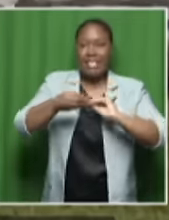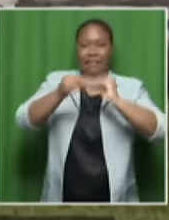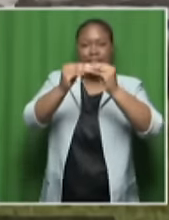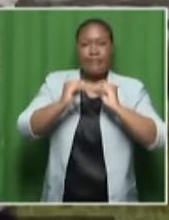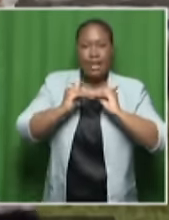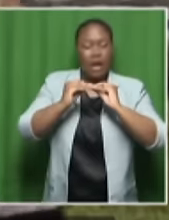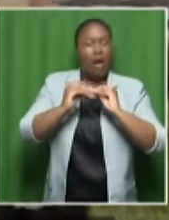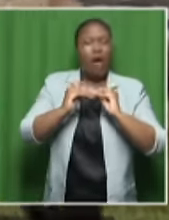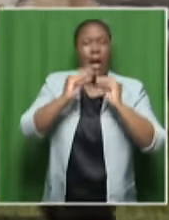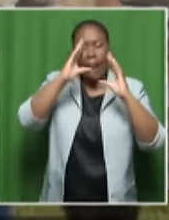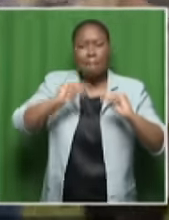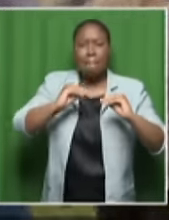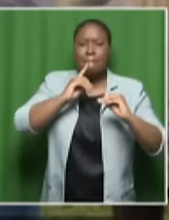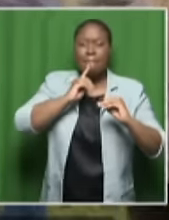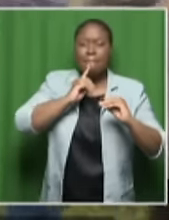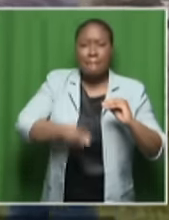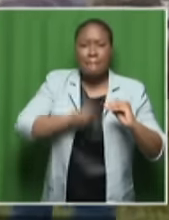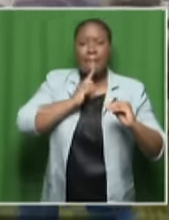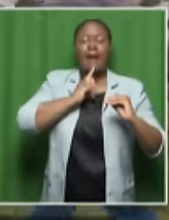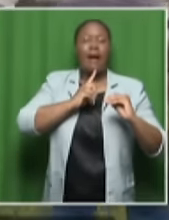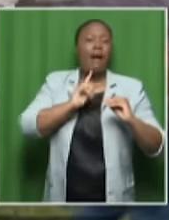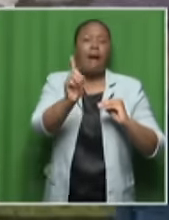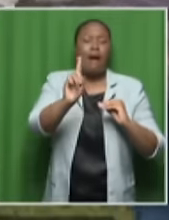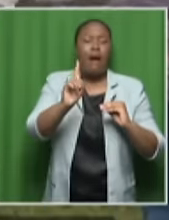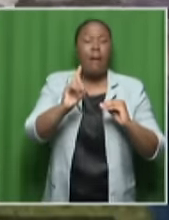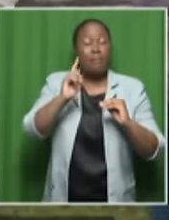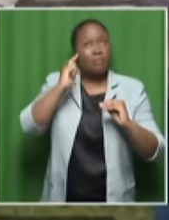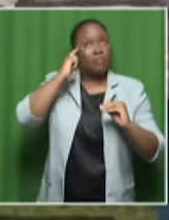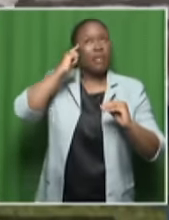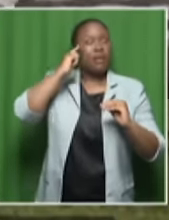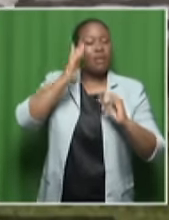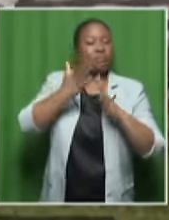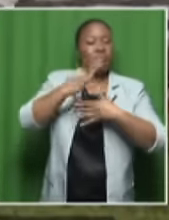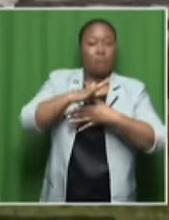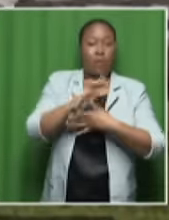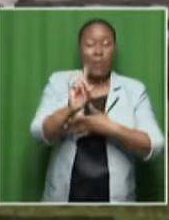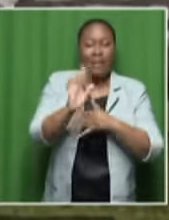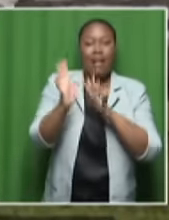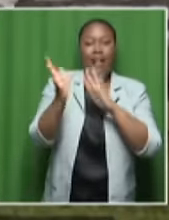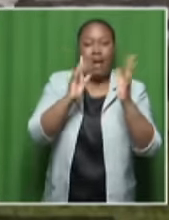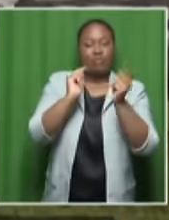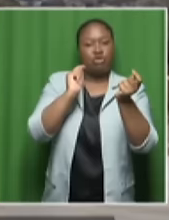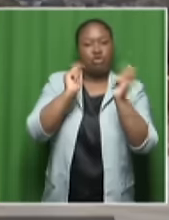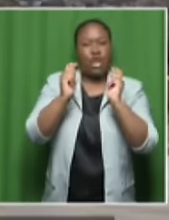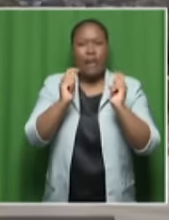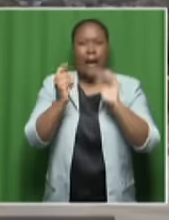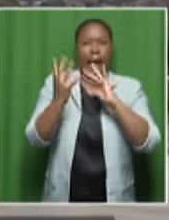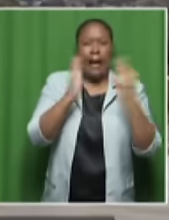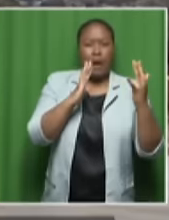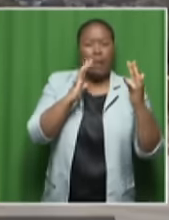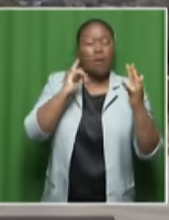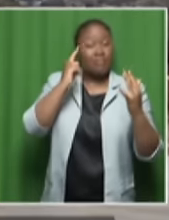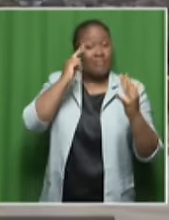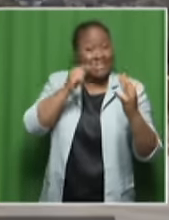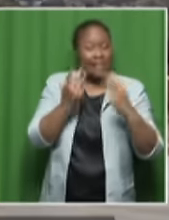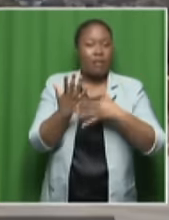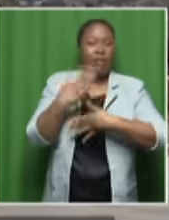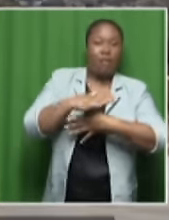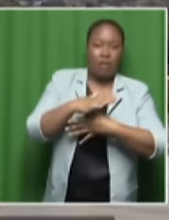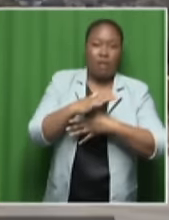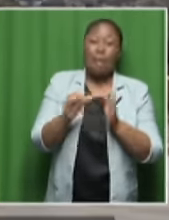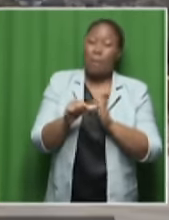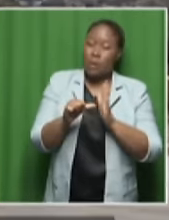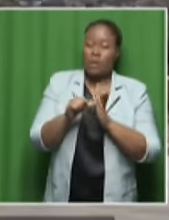in the thinking of climate change, and otherwise it's going to wash away or burn again next year. So definitely climate change is going to be core